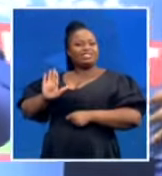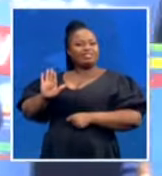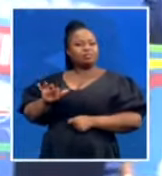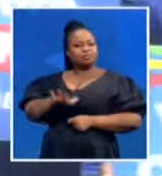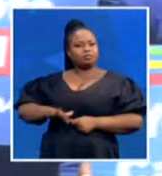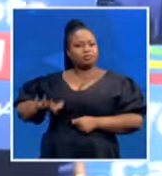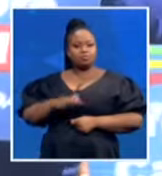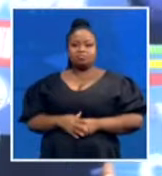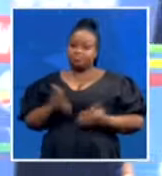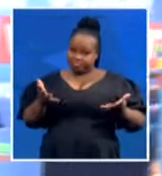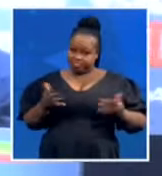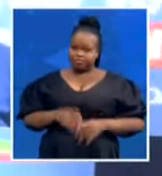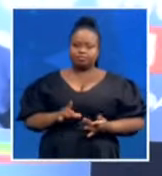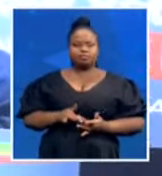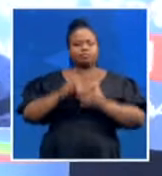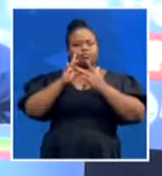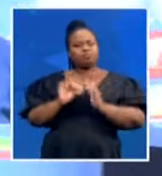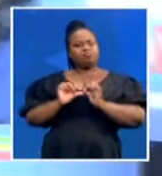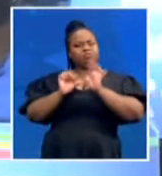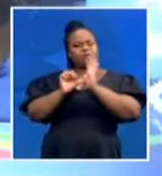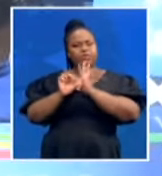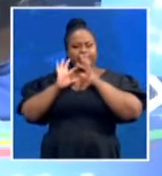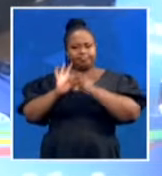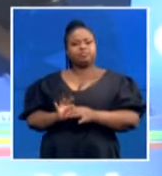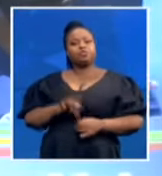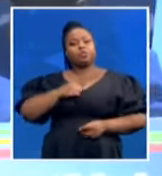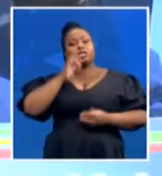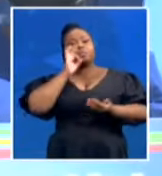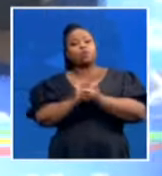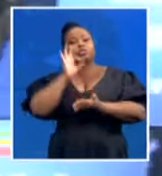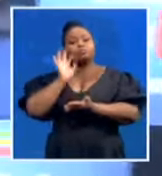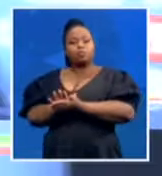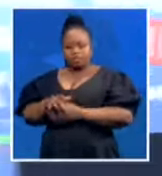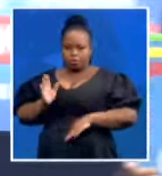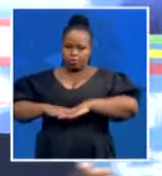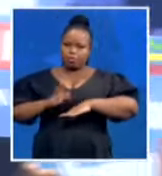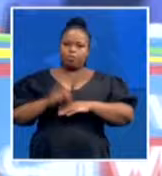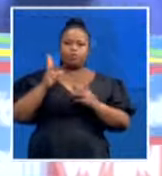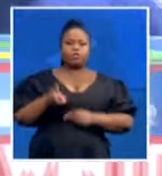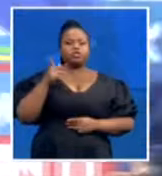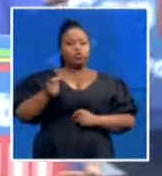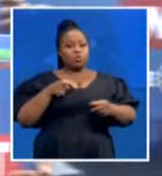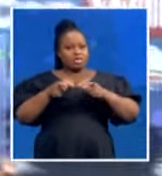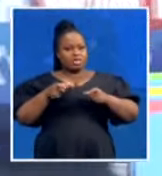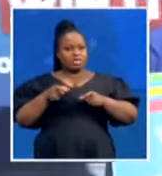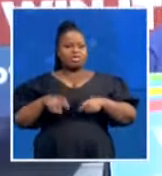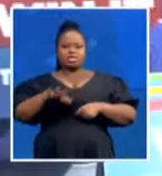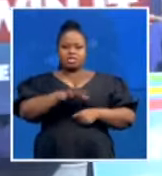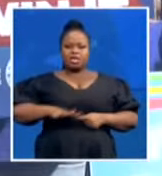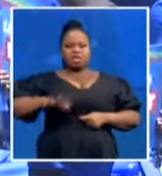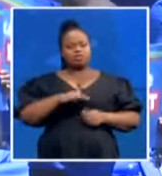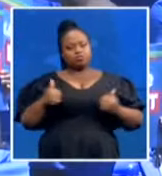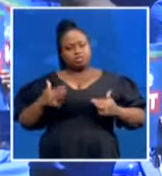important commitment. It is the promise that we will do more where we govern, and we will start the process of cleaning out the